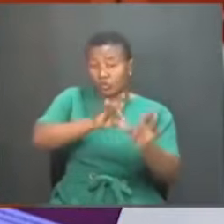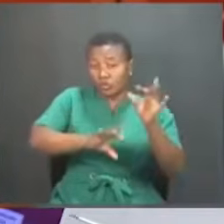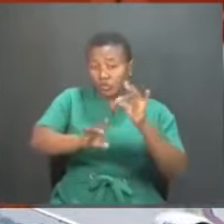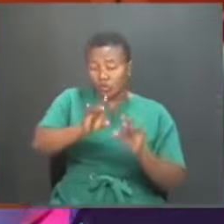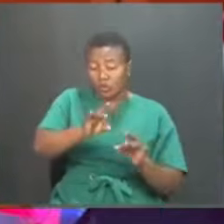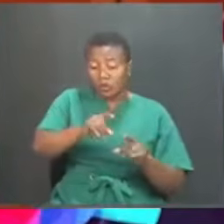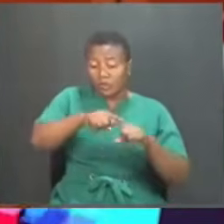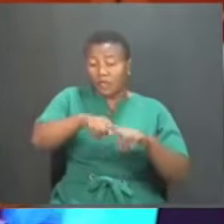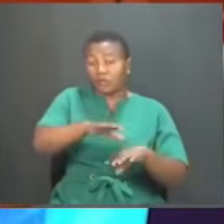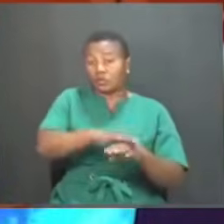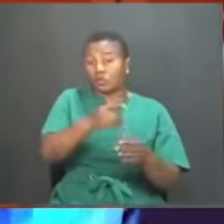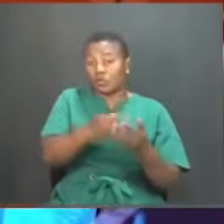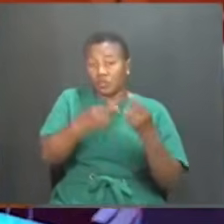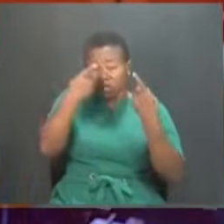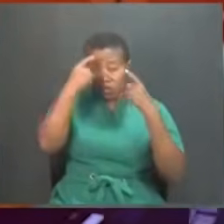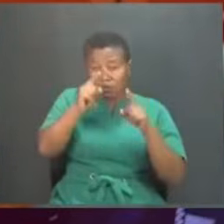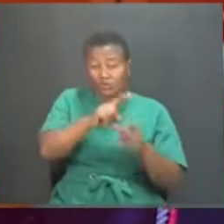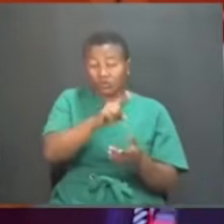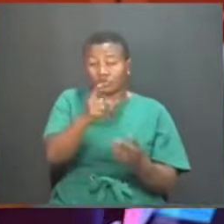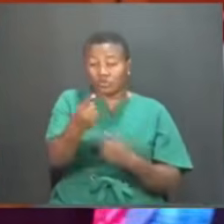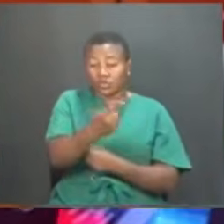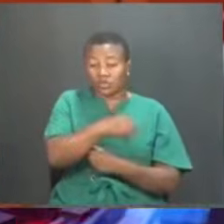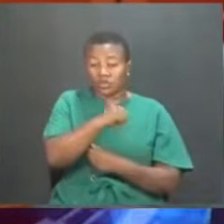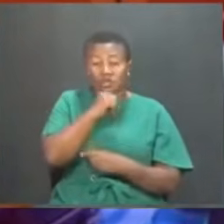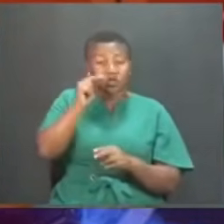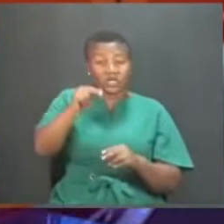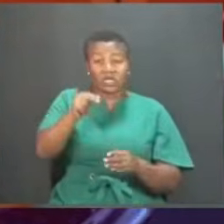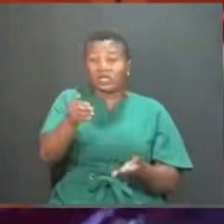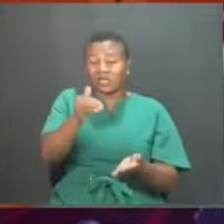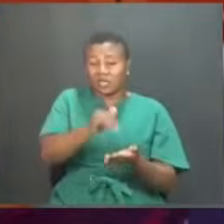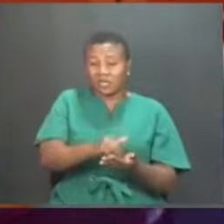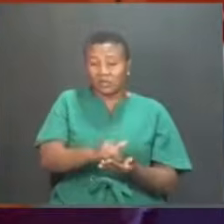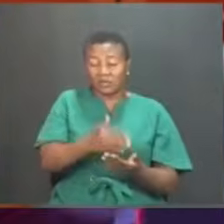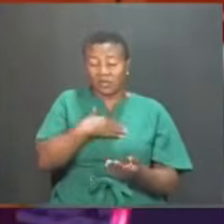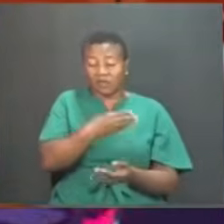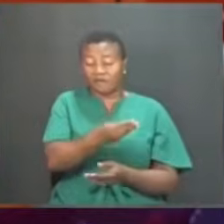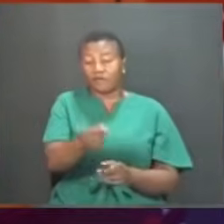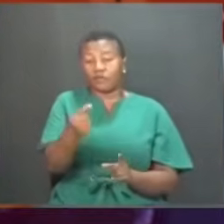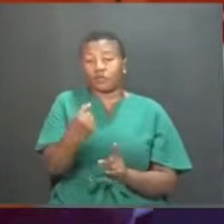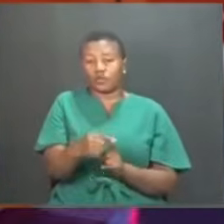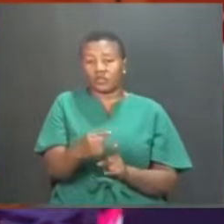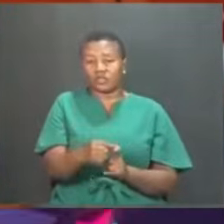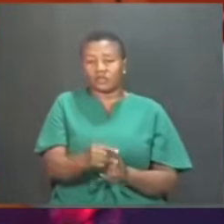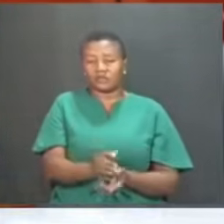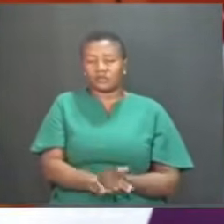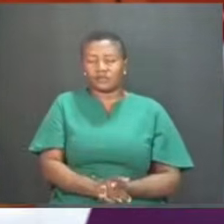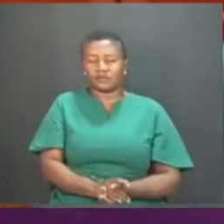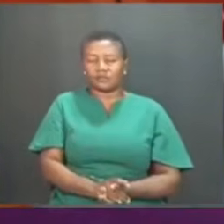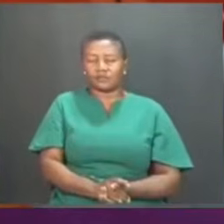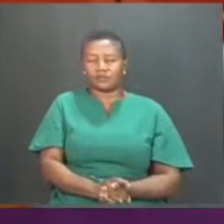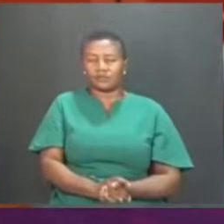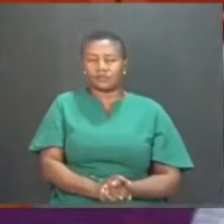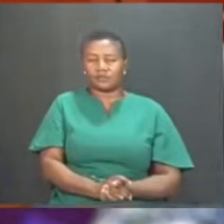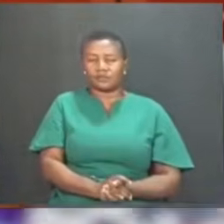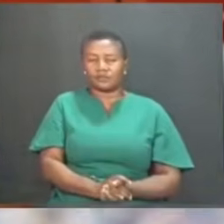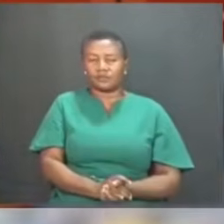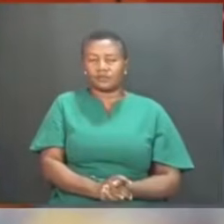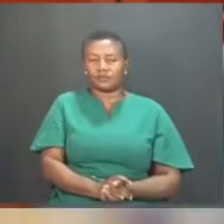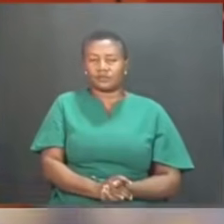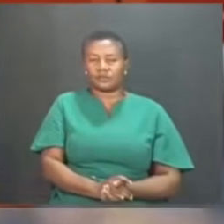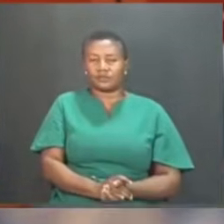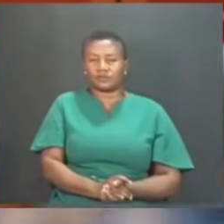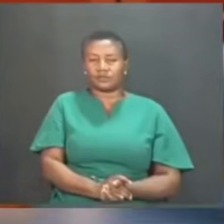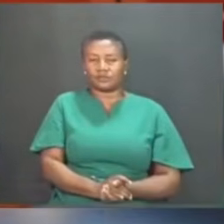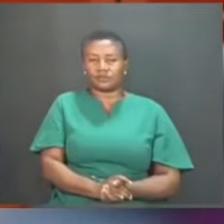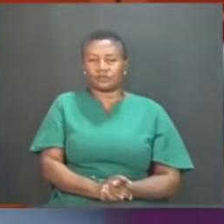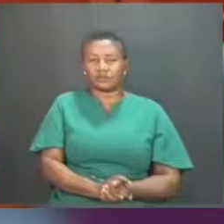make sure that it doesn't happen again in this country. With these few words, Mr. Speaker, I try to support the makers of the statement for